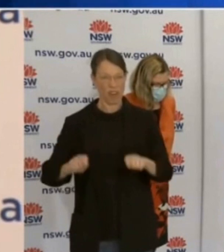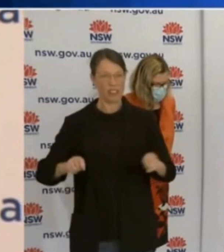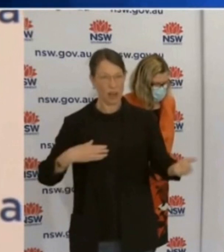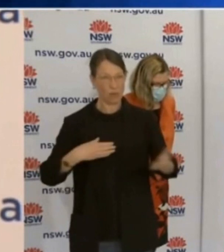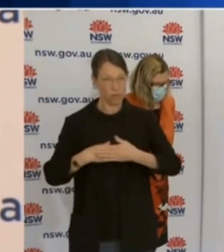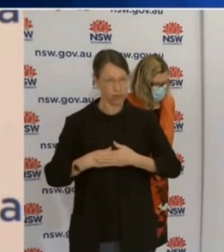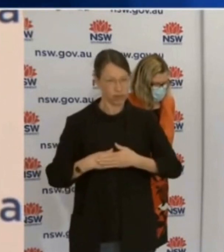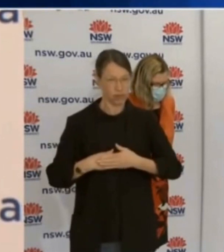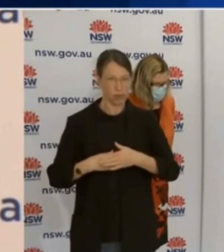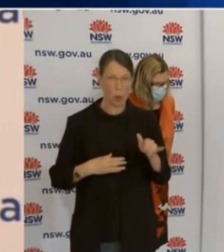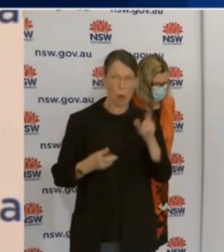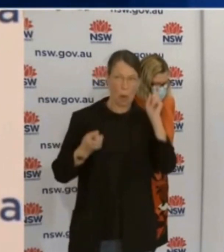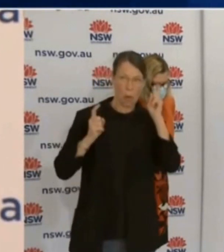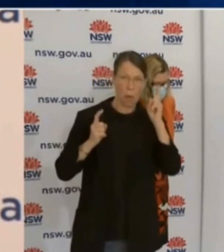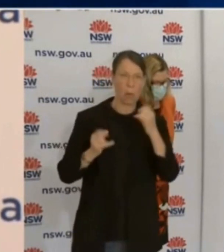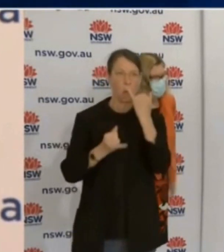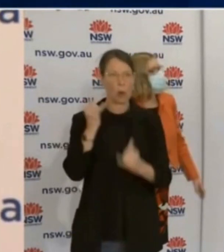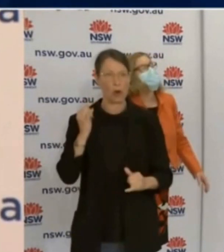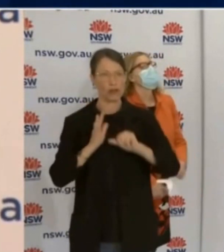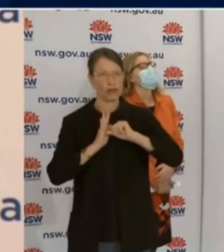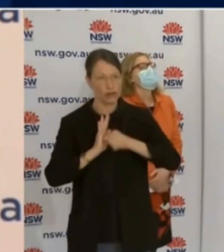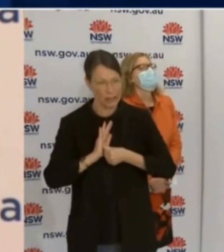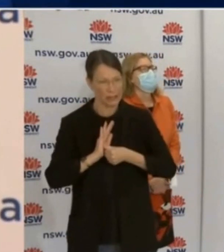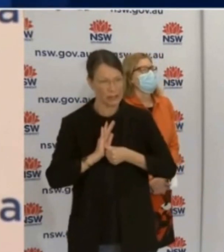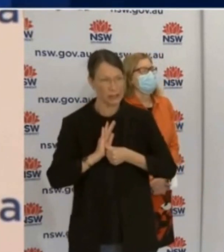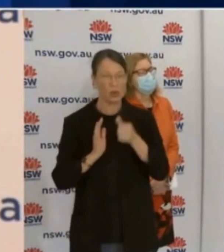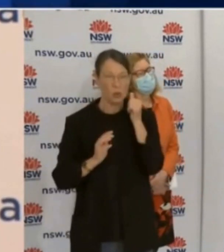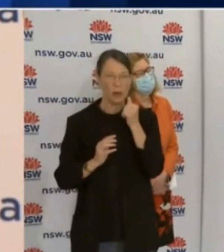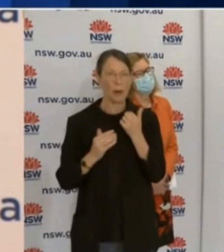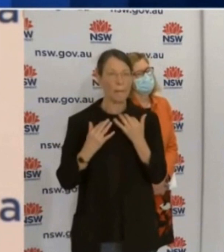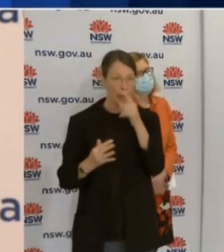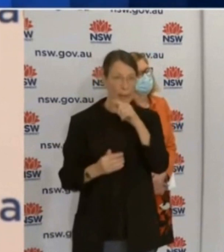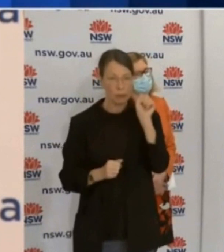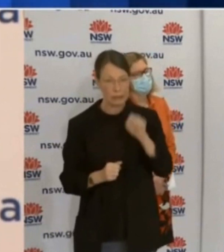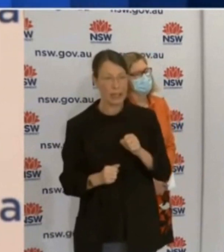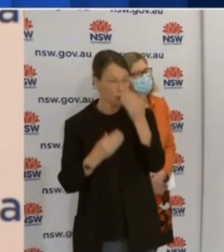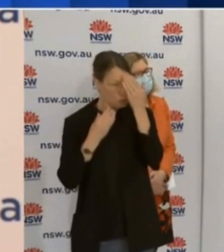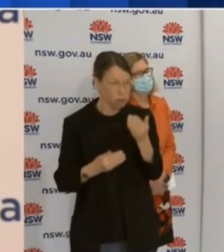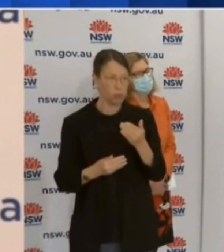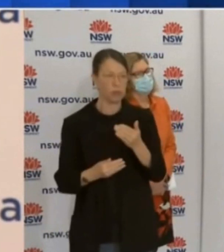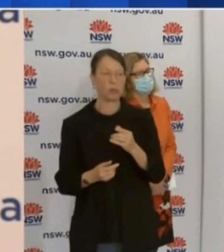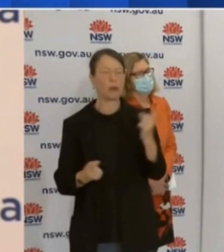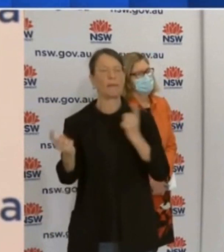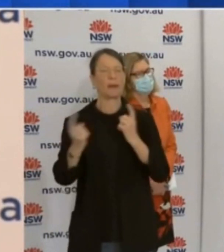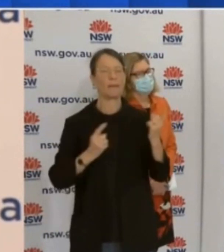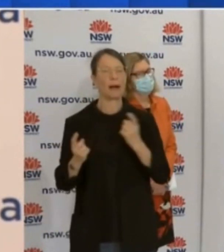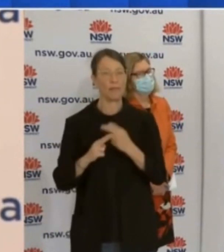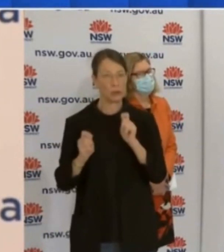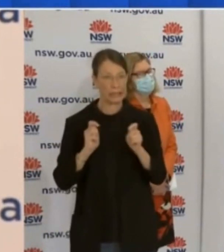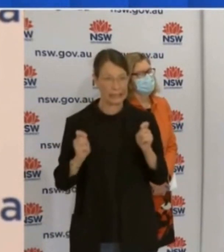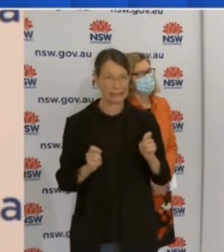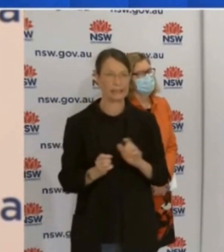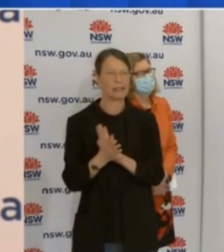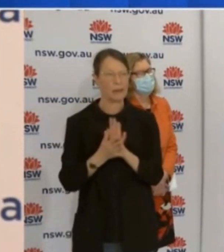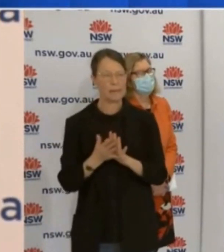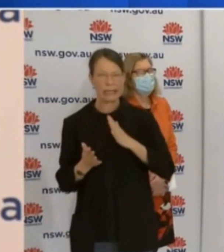lockdown or an area of concern, we can expect that there'll be a lot of people who will do the right thing and come out and want to be tested. So we need to make sure that we've